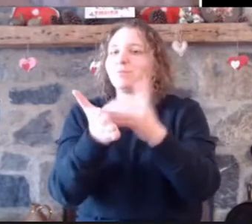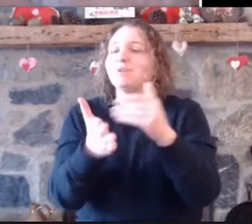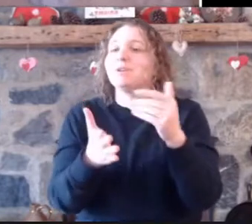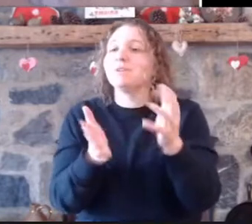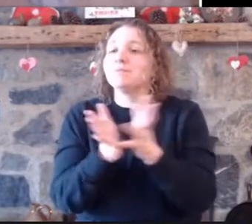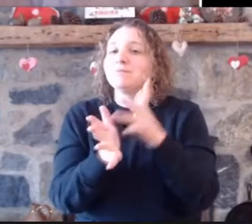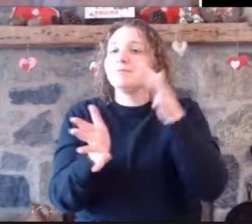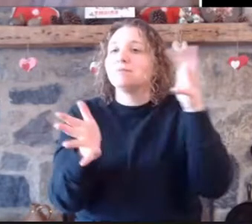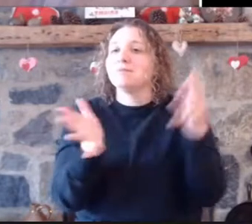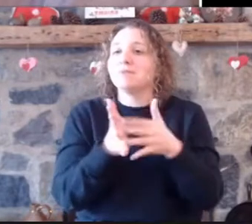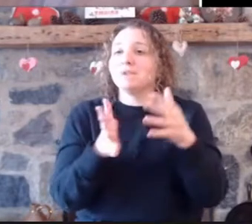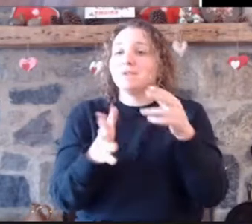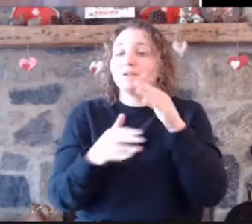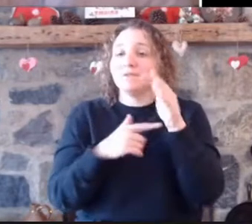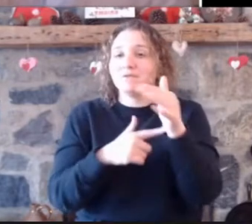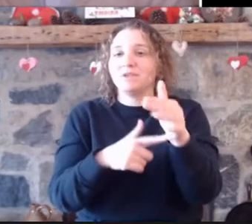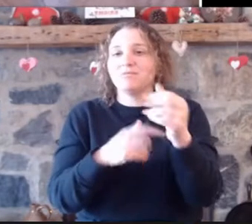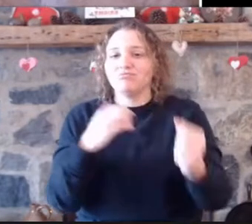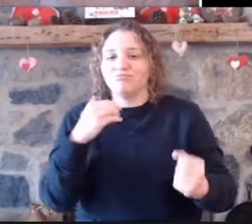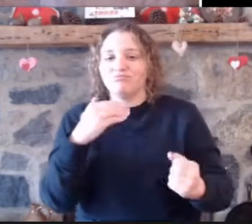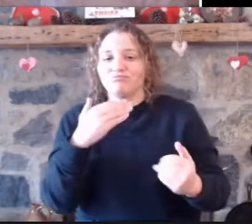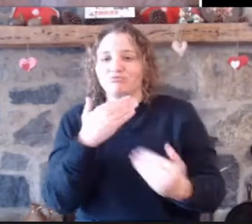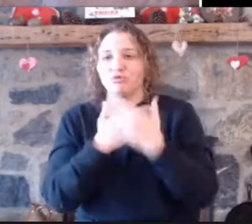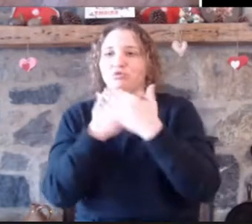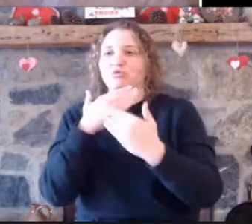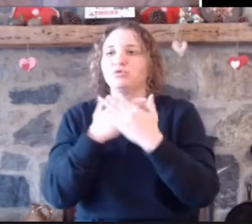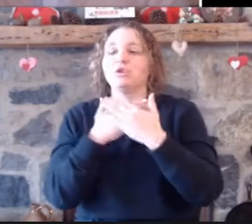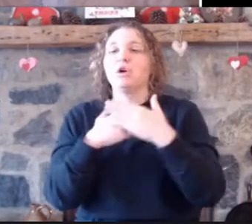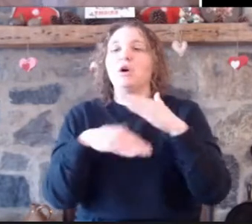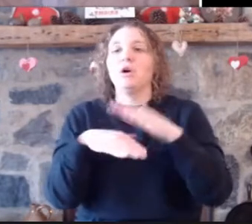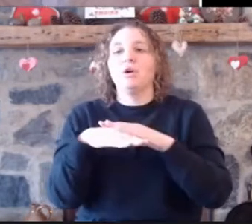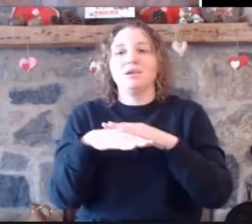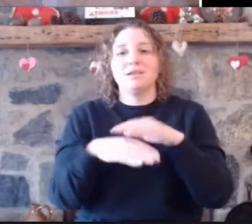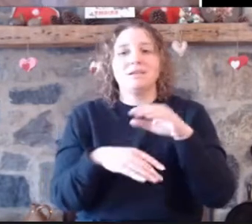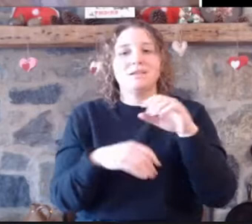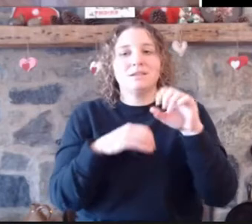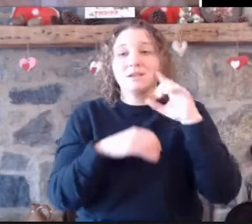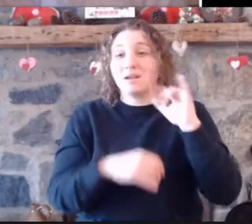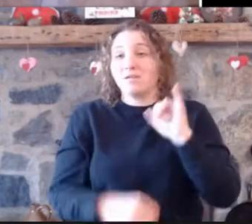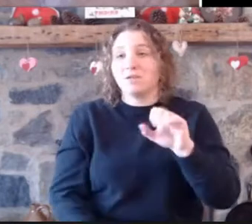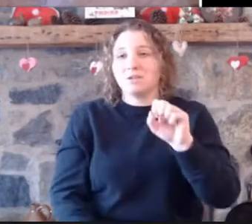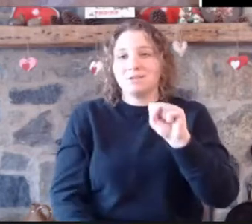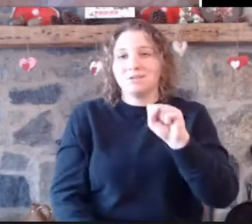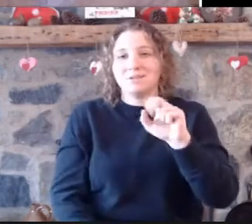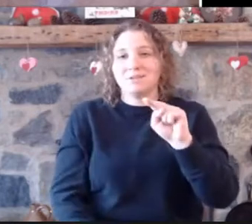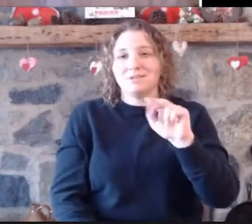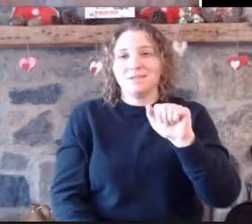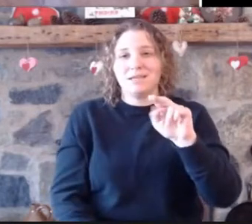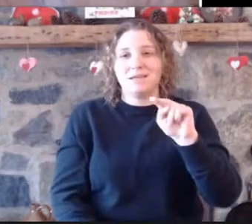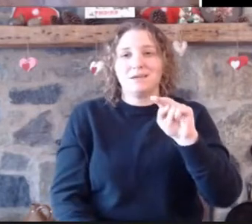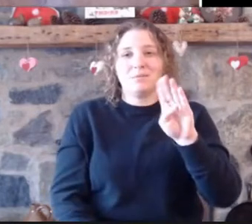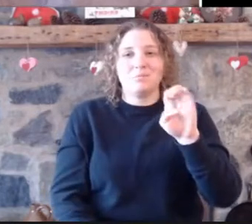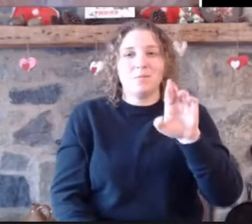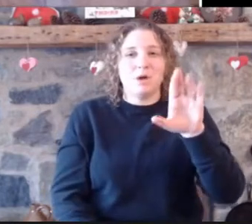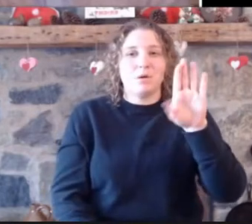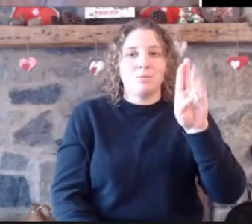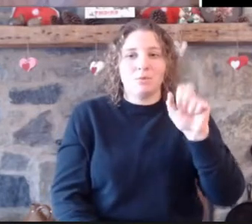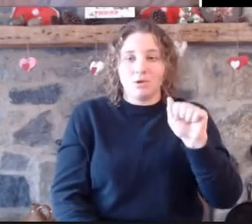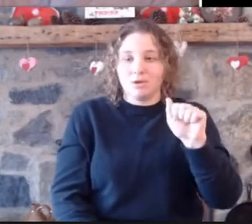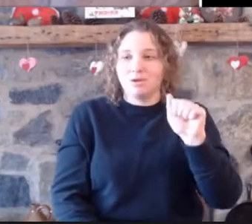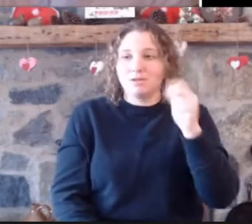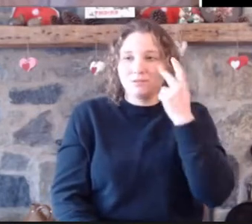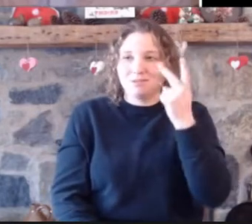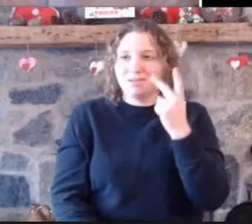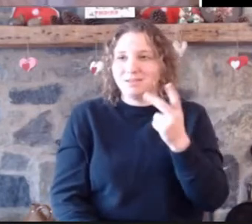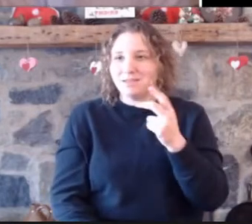in Santa Barbara. This is a Molotecta, it's a hoodwinker sunfish. It wasn't long ago the fish was even discovered to exist